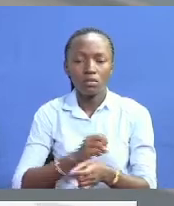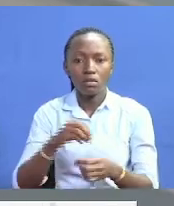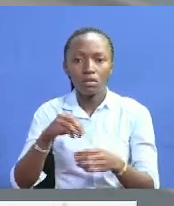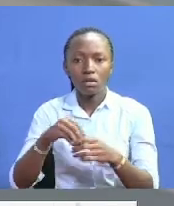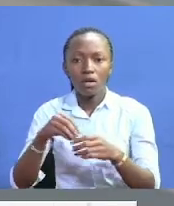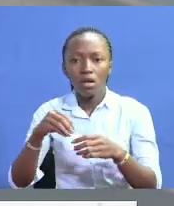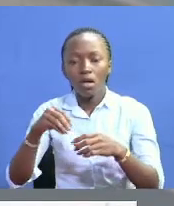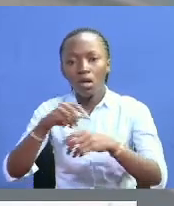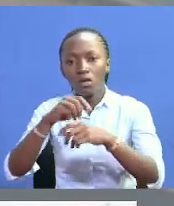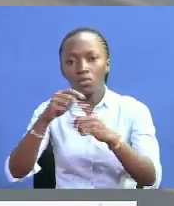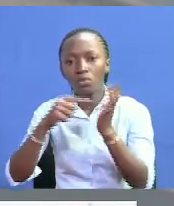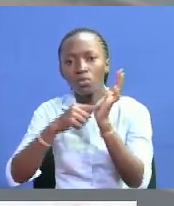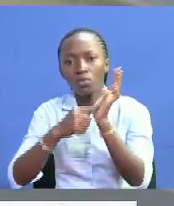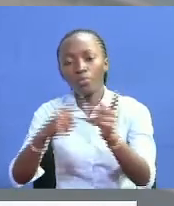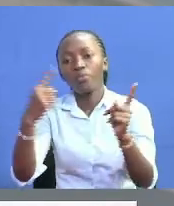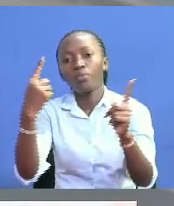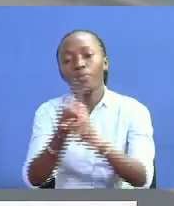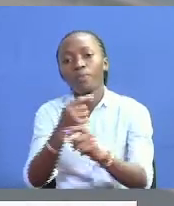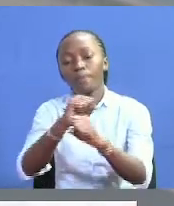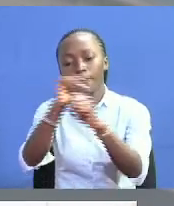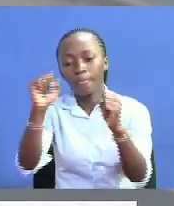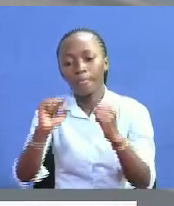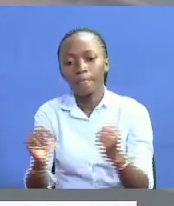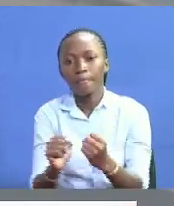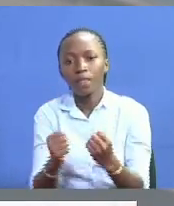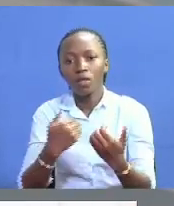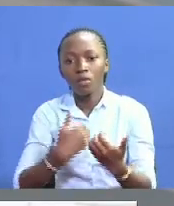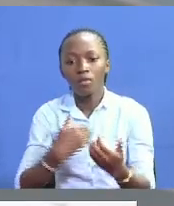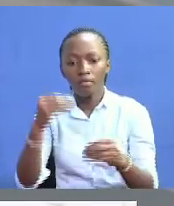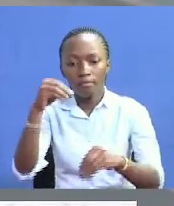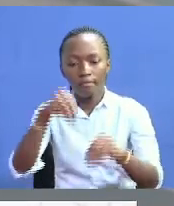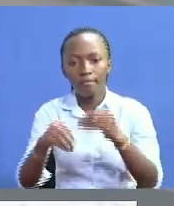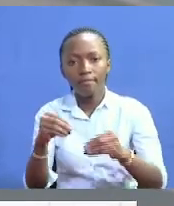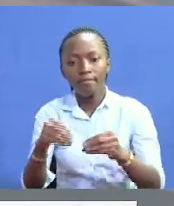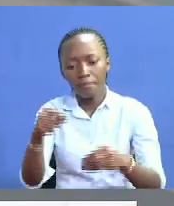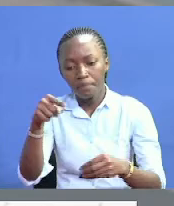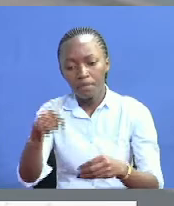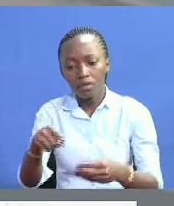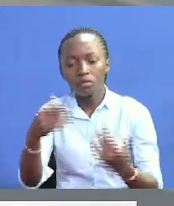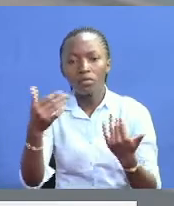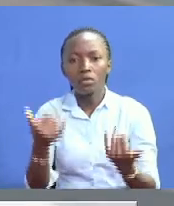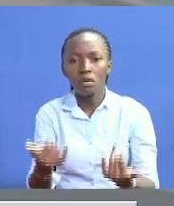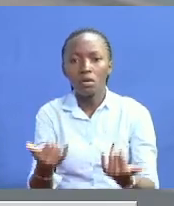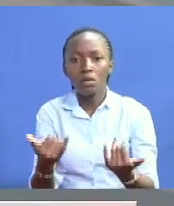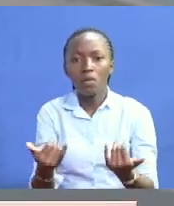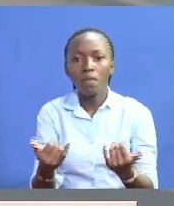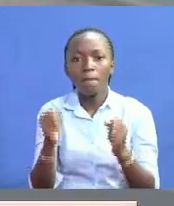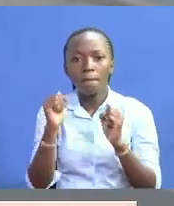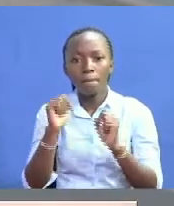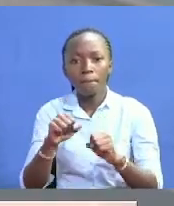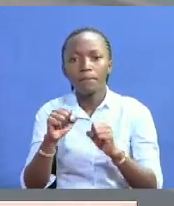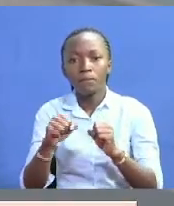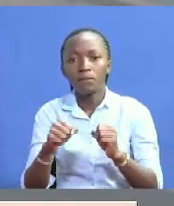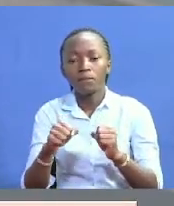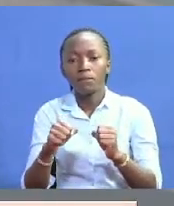run our election. And this one would only call now for us to just team up and ensure we